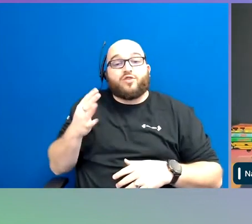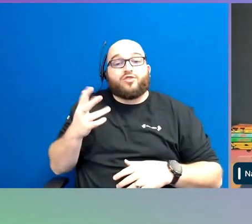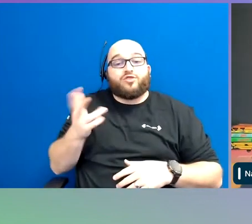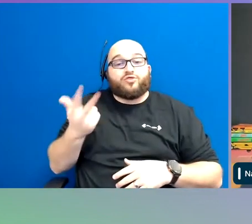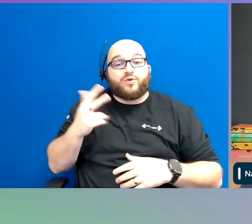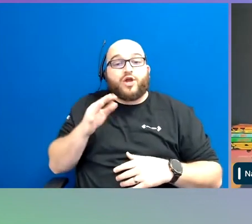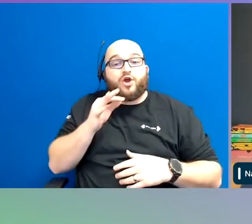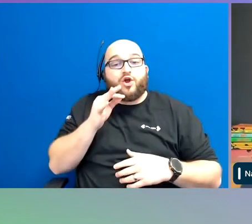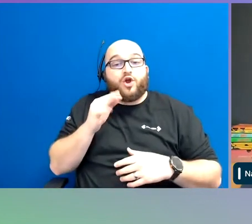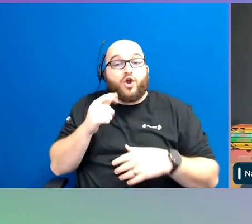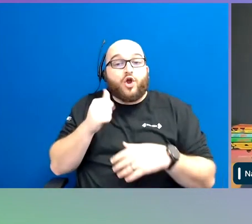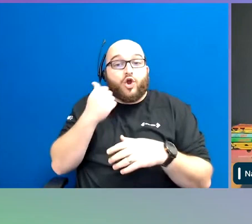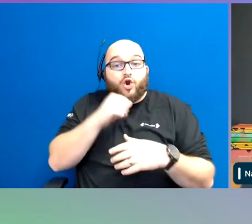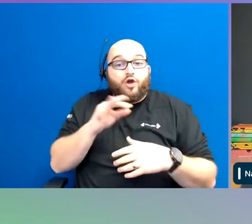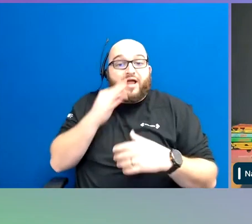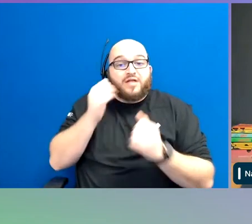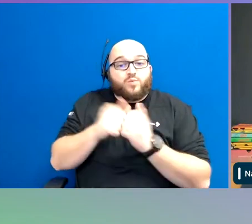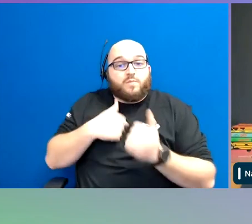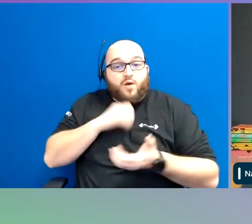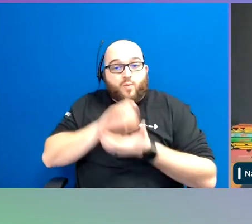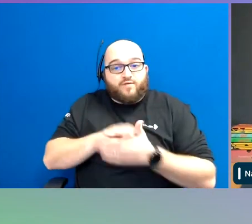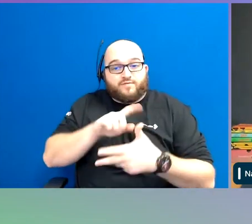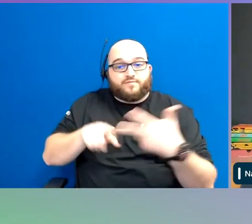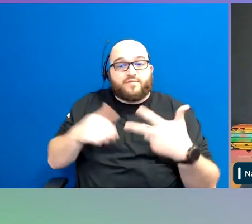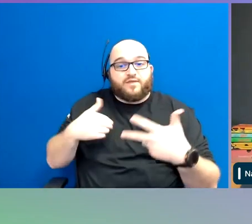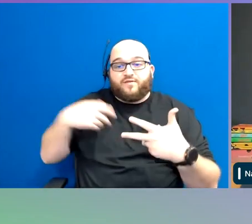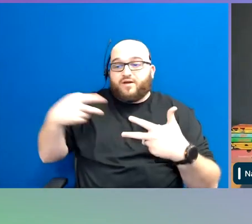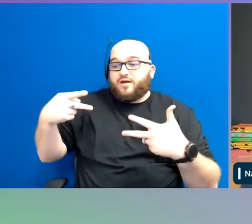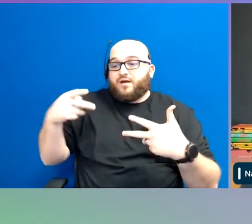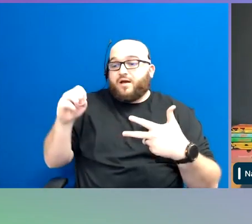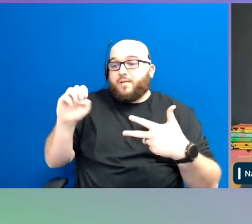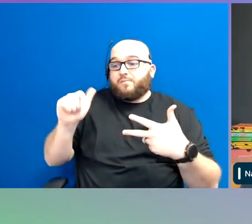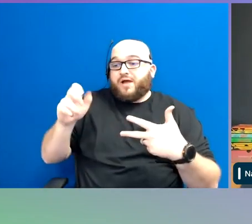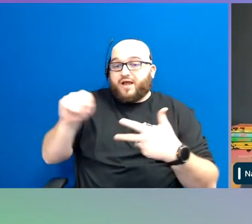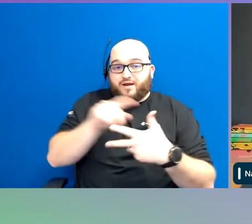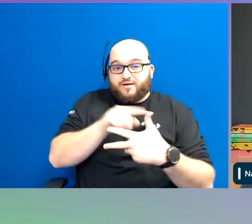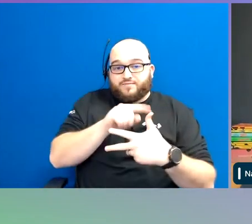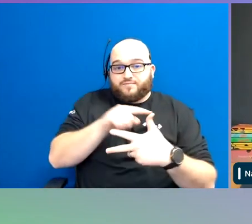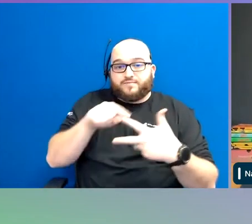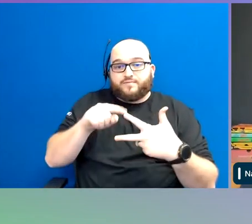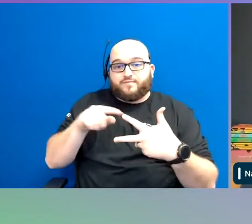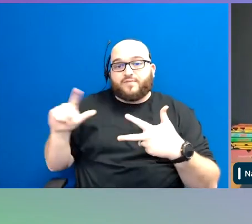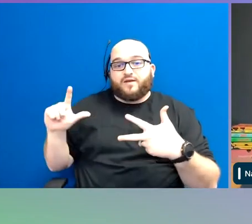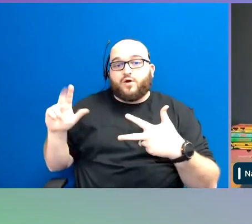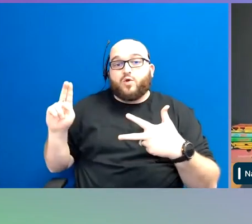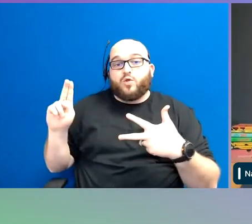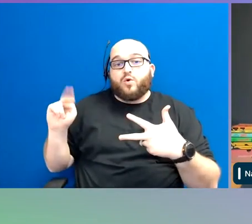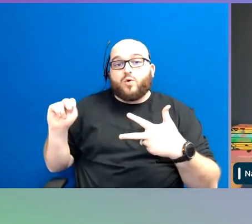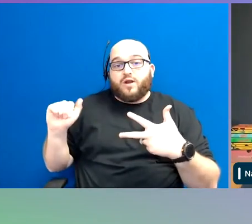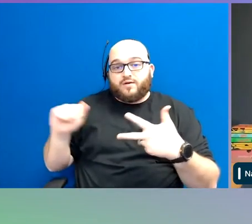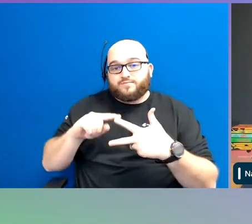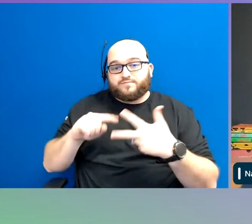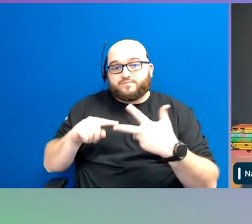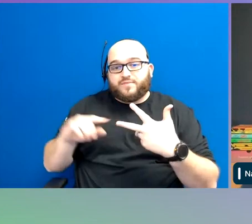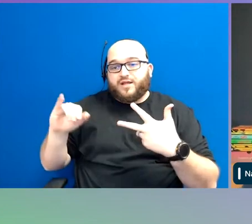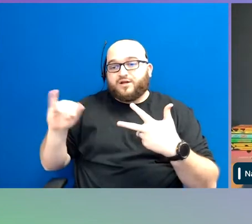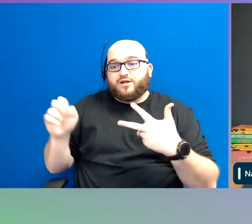wife. First one's called Pecan, as in pecan pie. We have a Luna, and we also have a Jelly